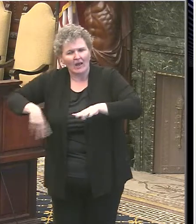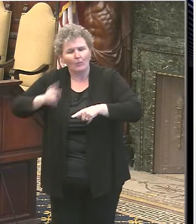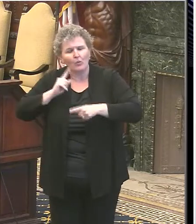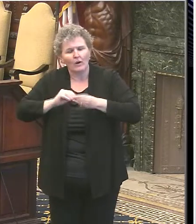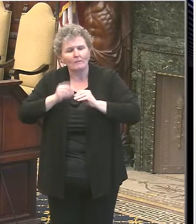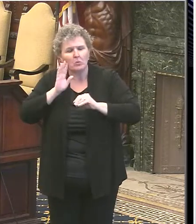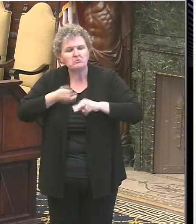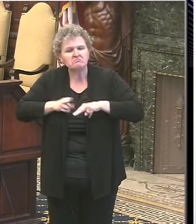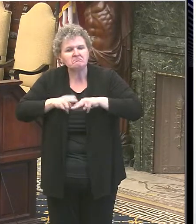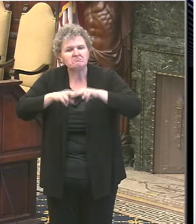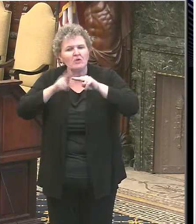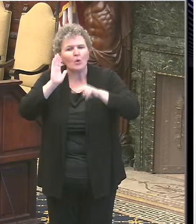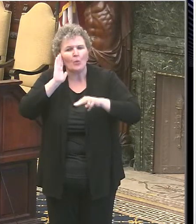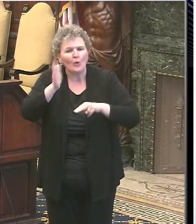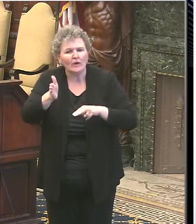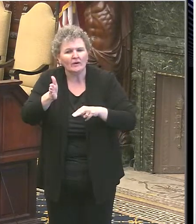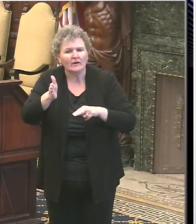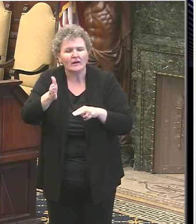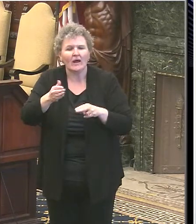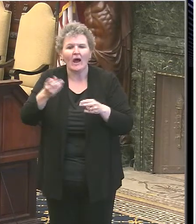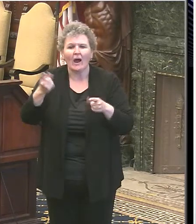deaths per week we saw in September.